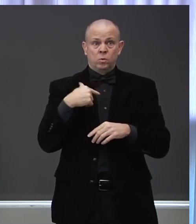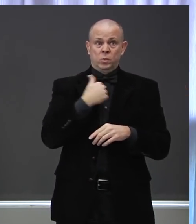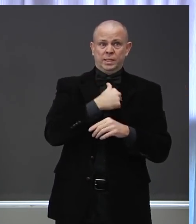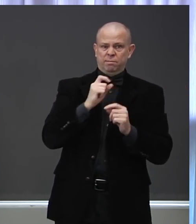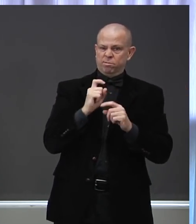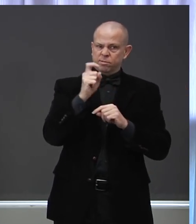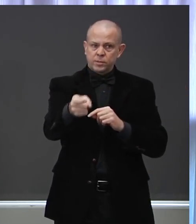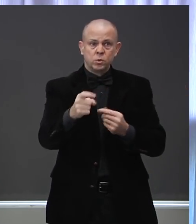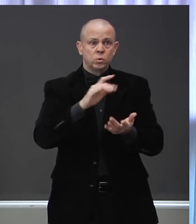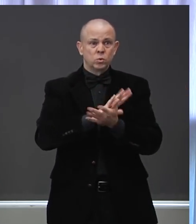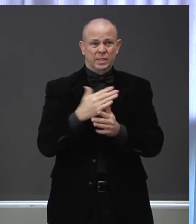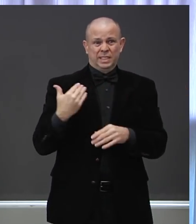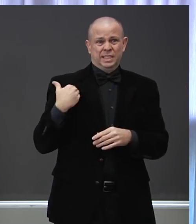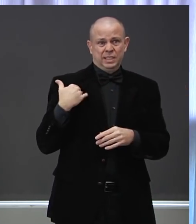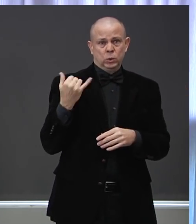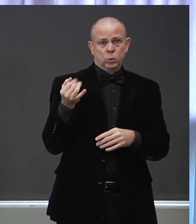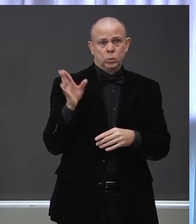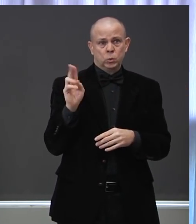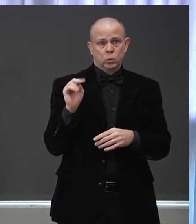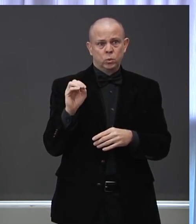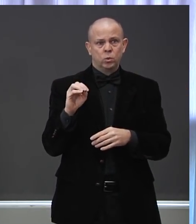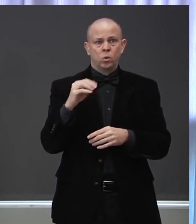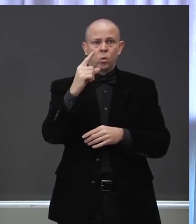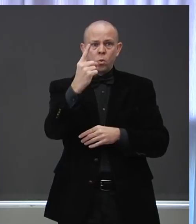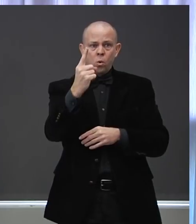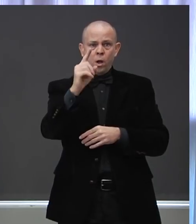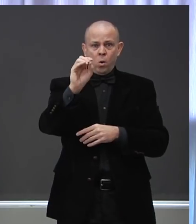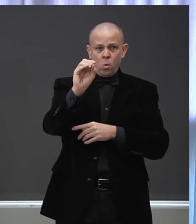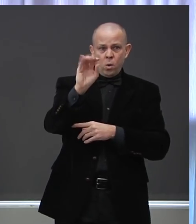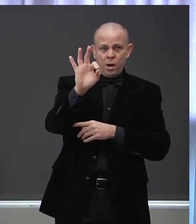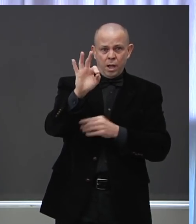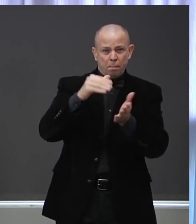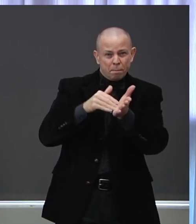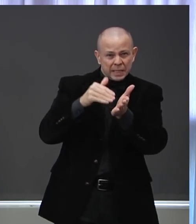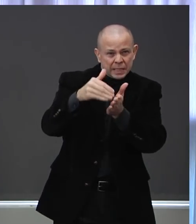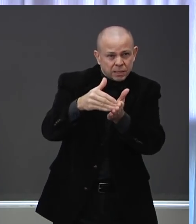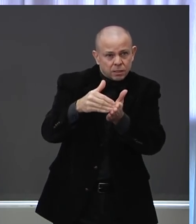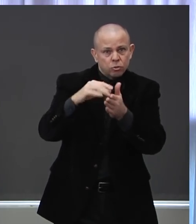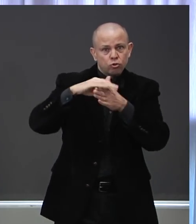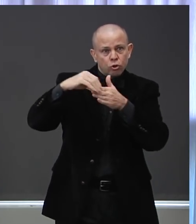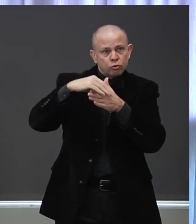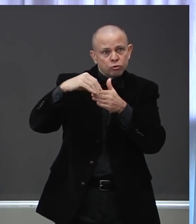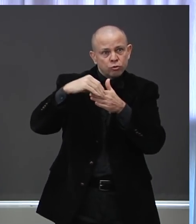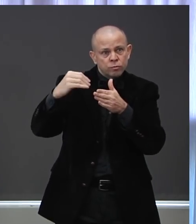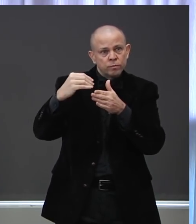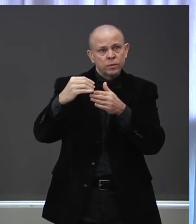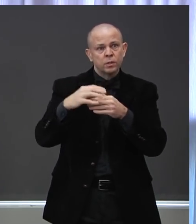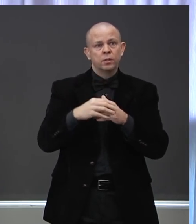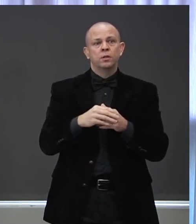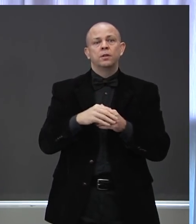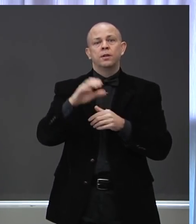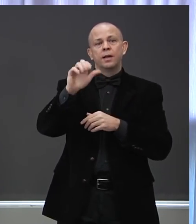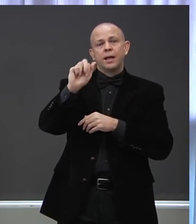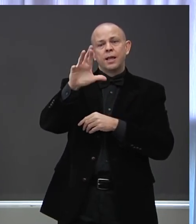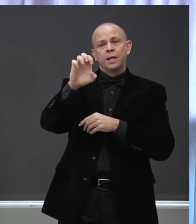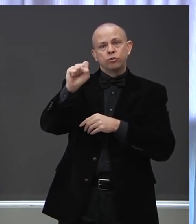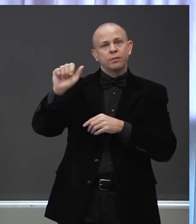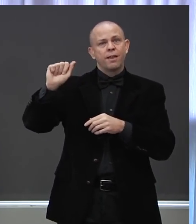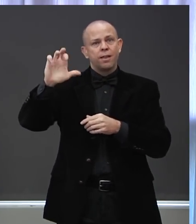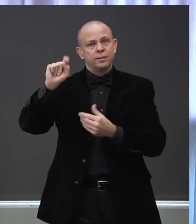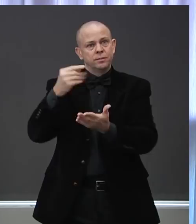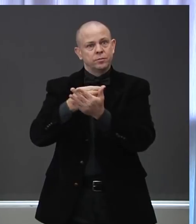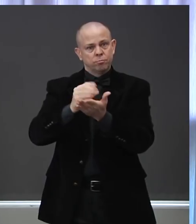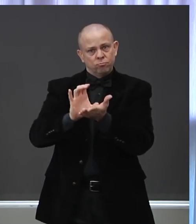June $109 million in the CARES Act funds from the federal government that could be used